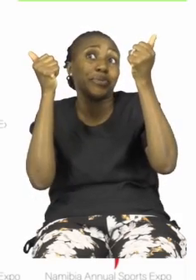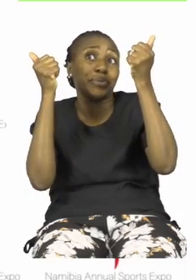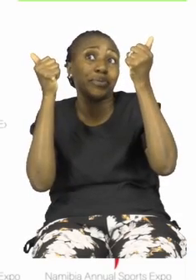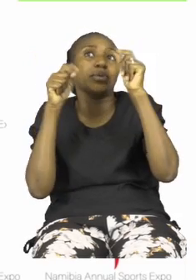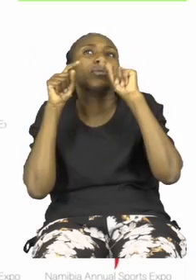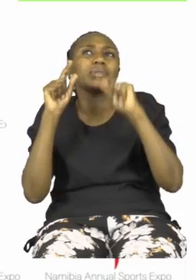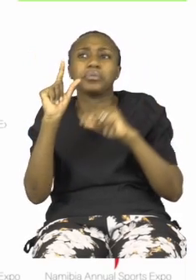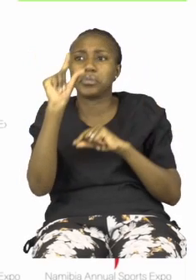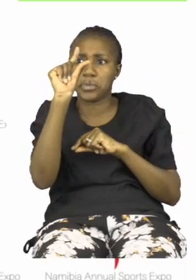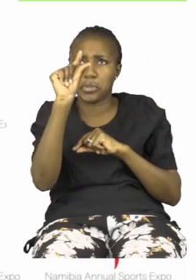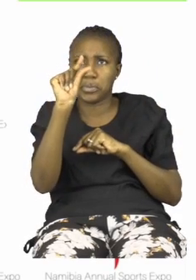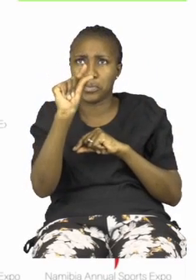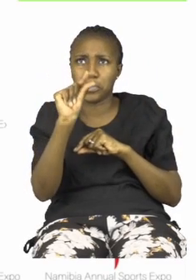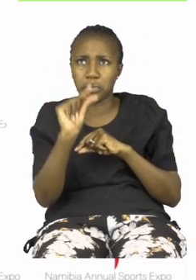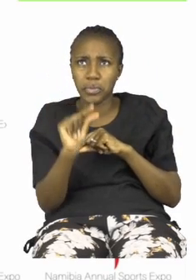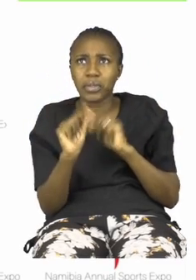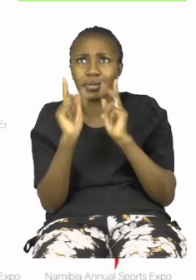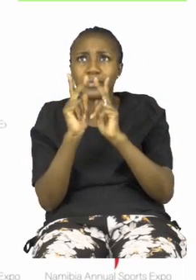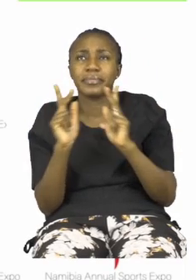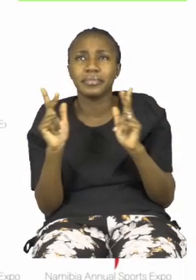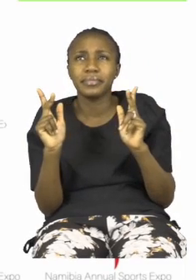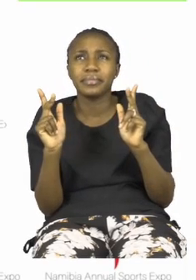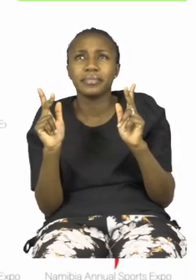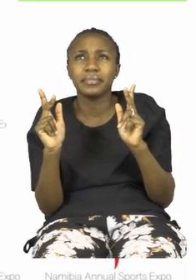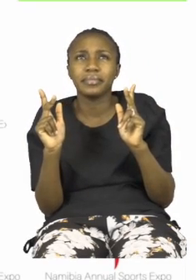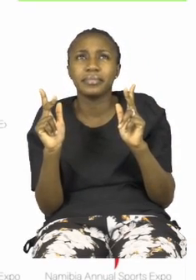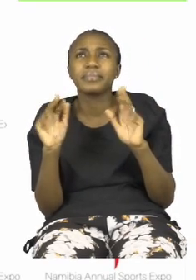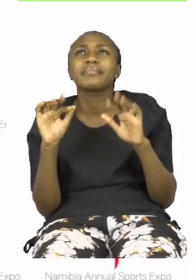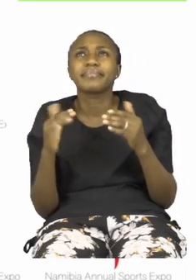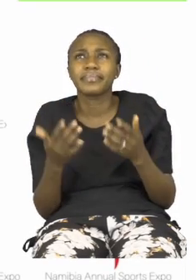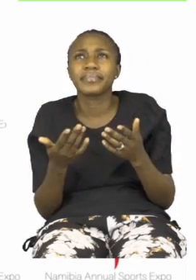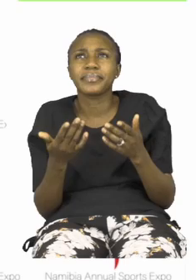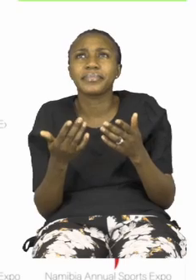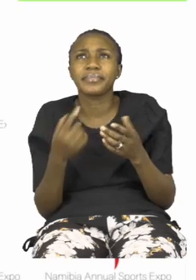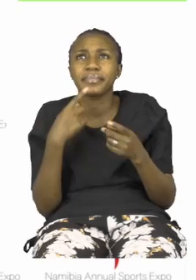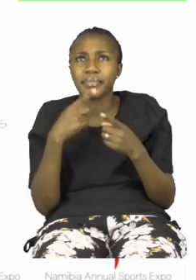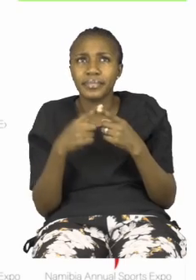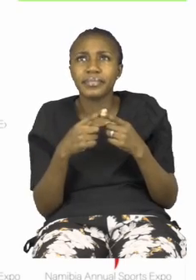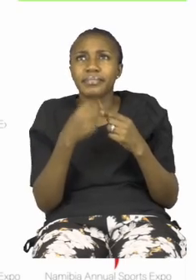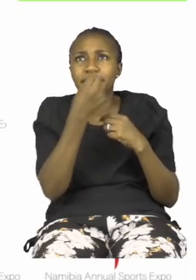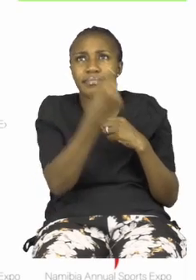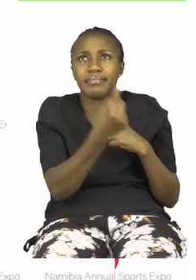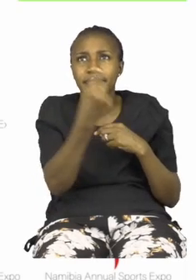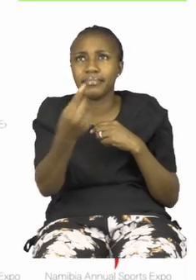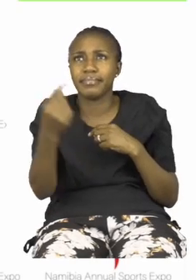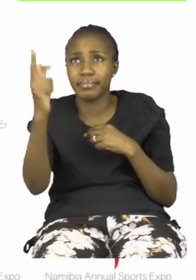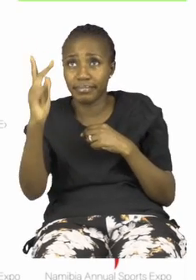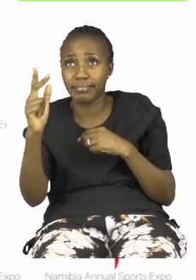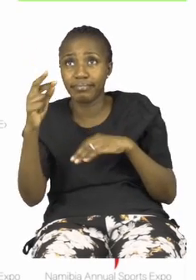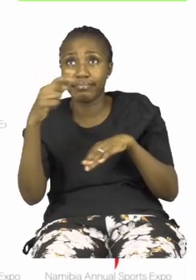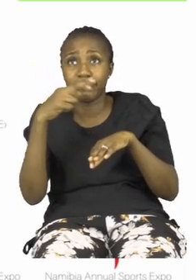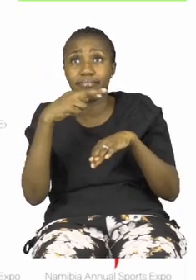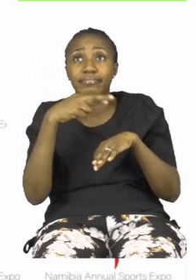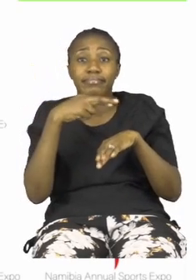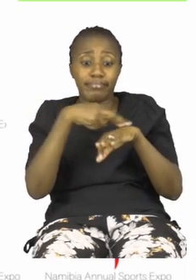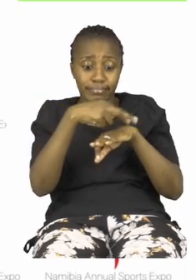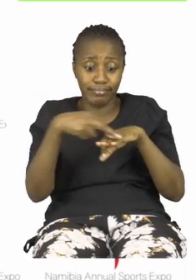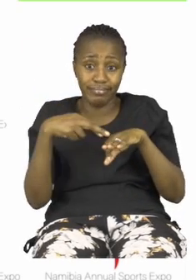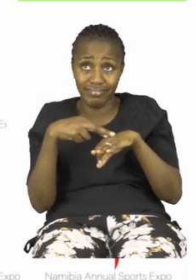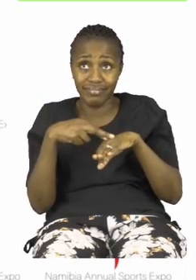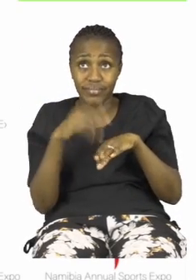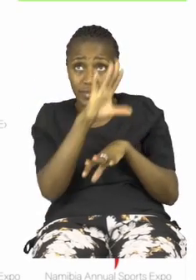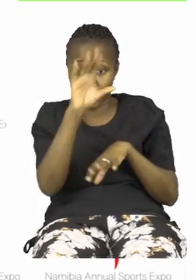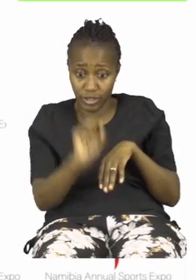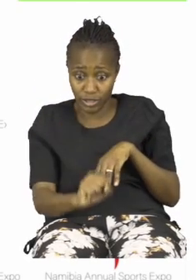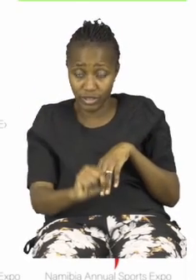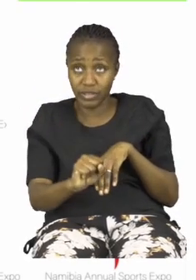in the World Championship is they said, okay, everybody will play against all the countries in their region. So we're in the Southern African region, and if